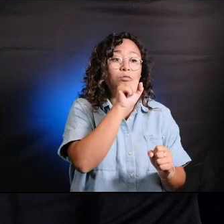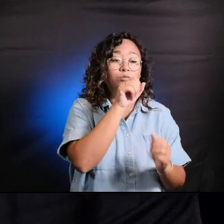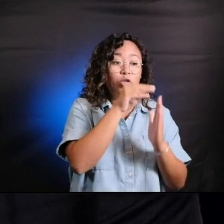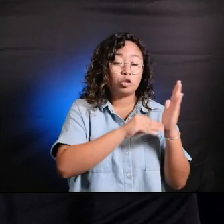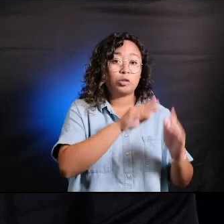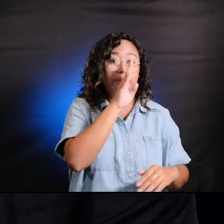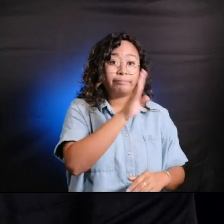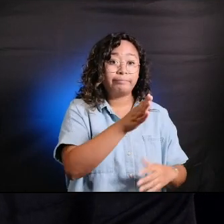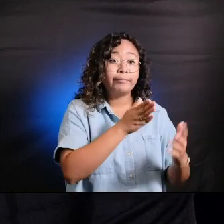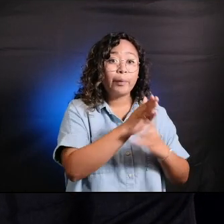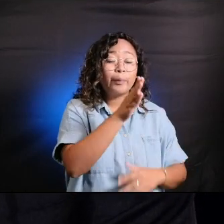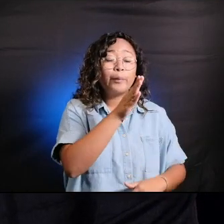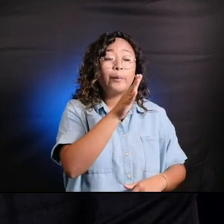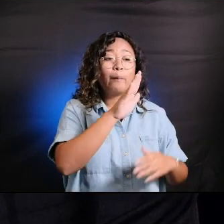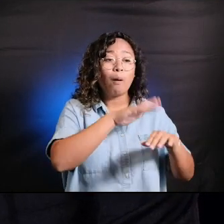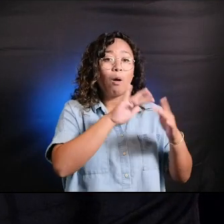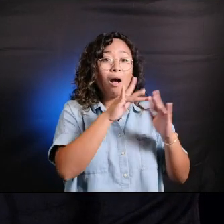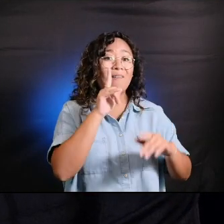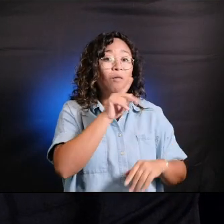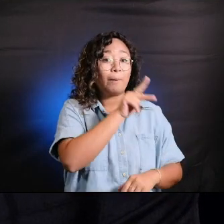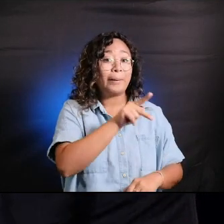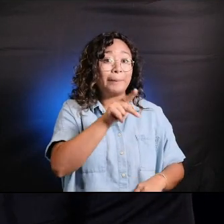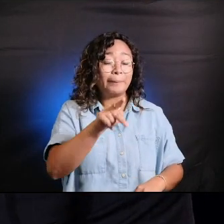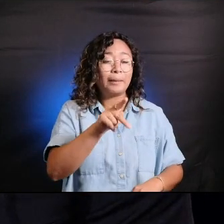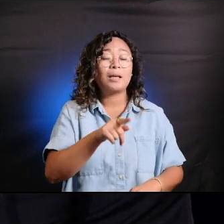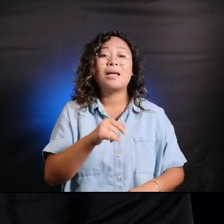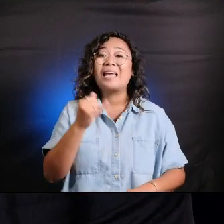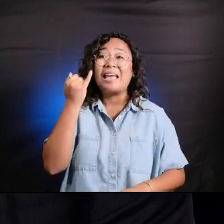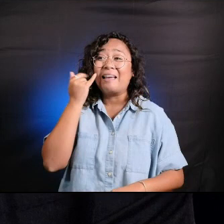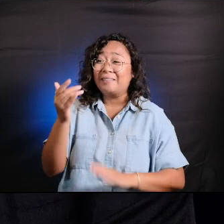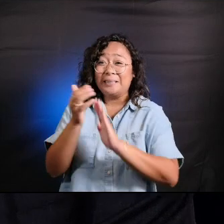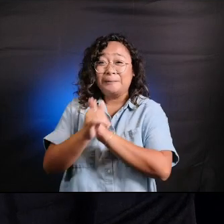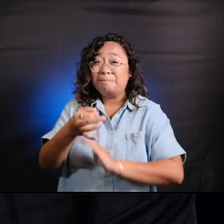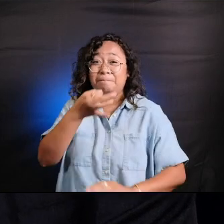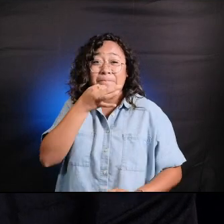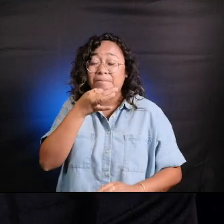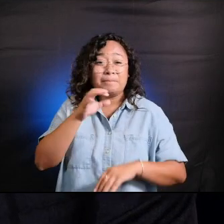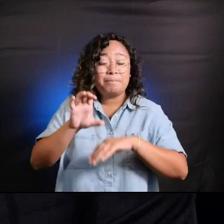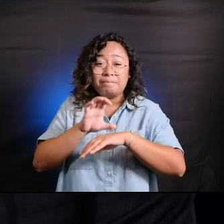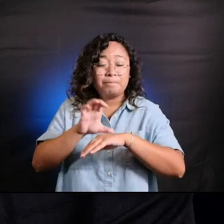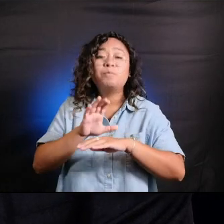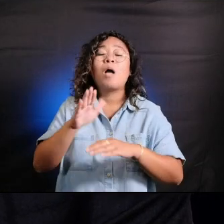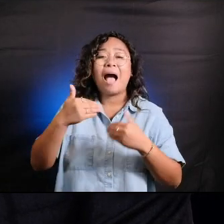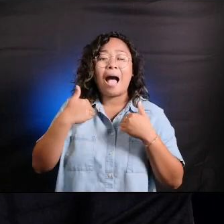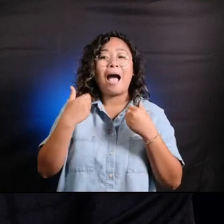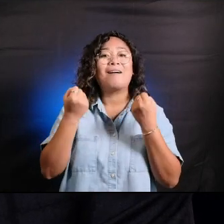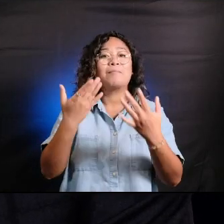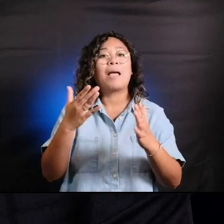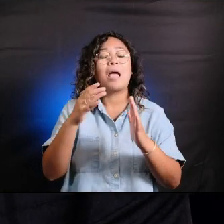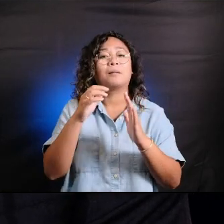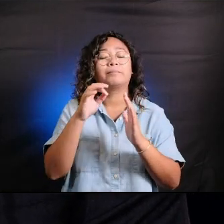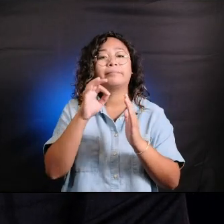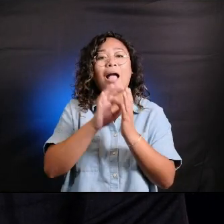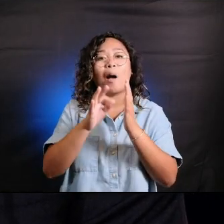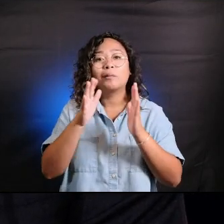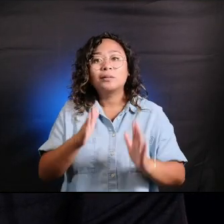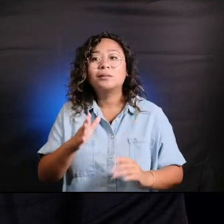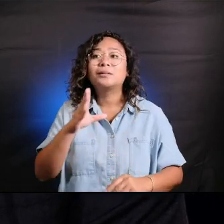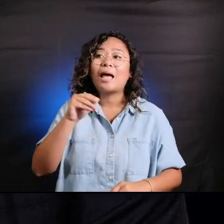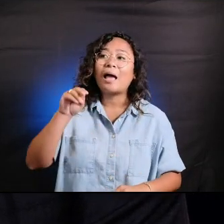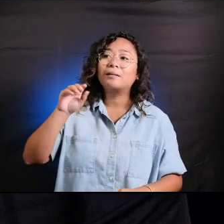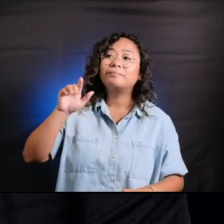directly through online. If you're not as computer savvy, there are many accountants and accounting firms